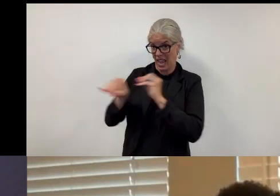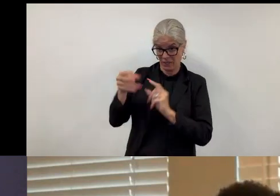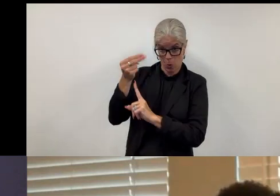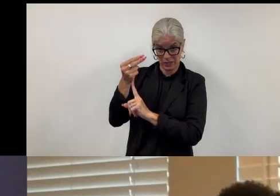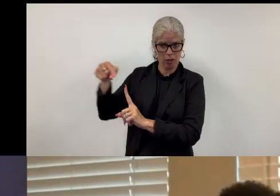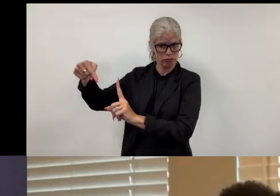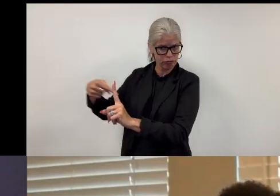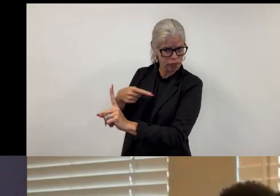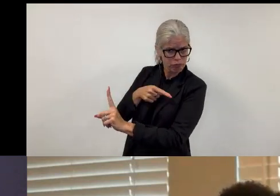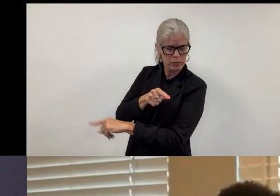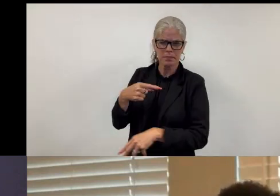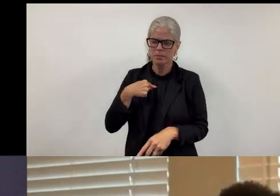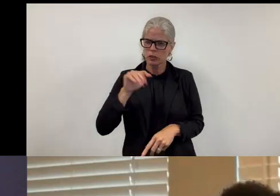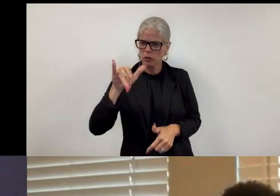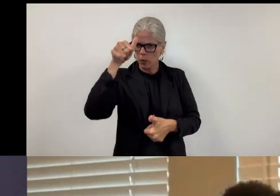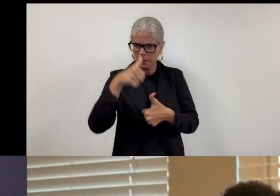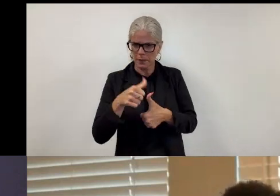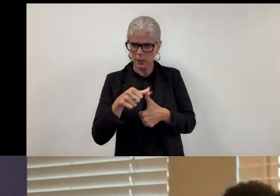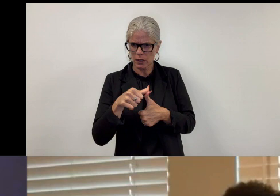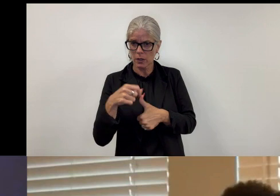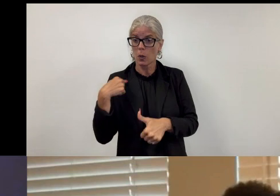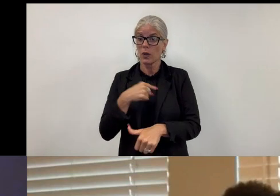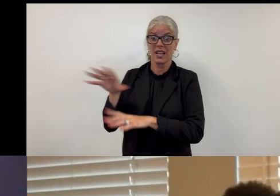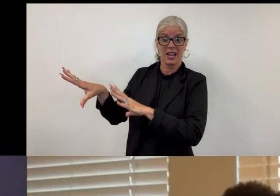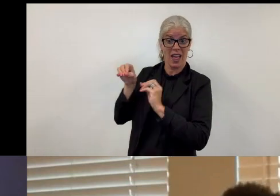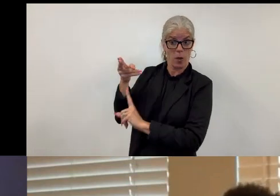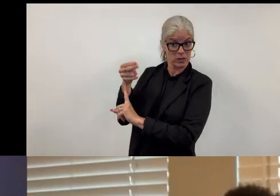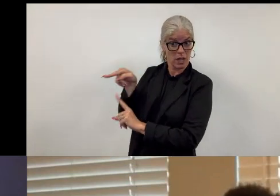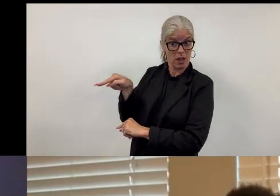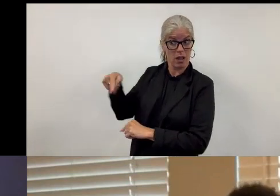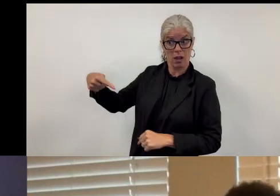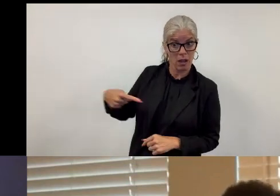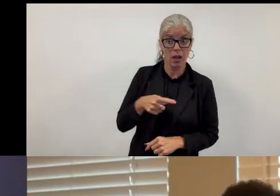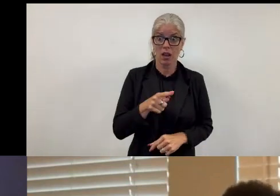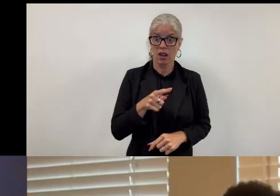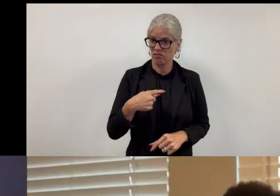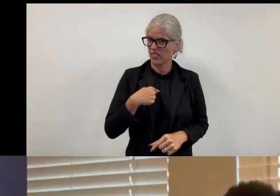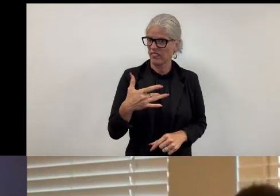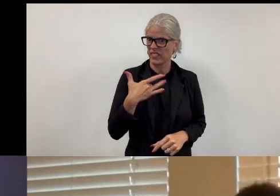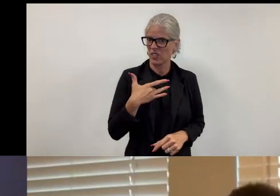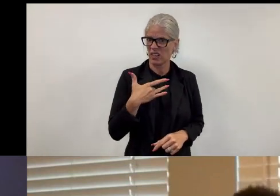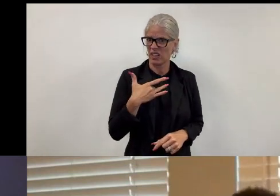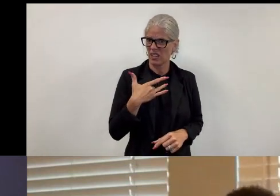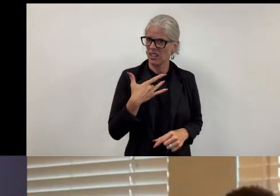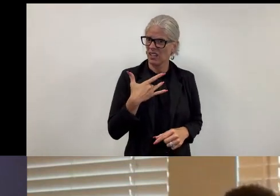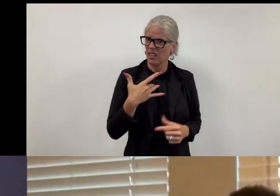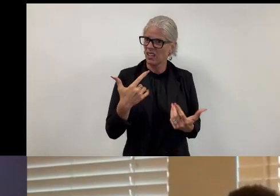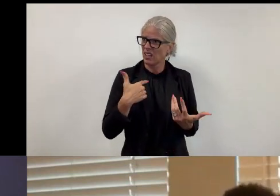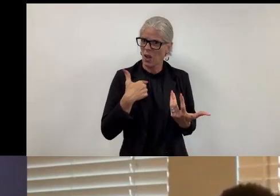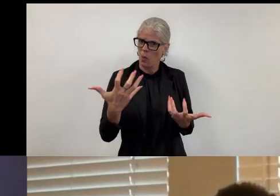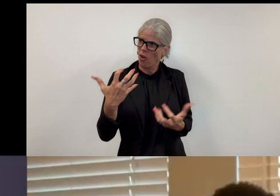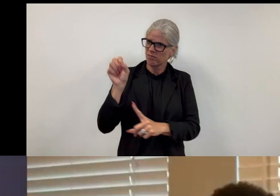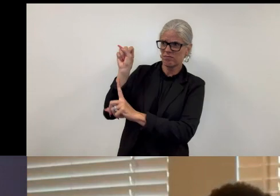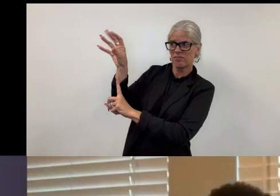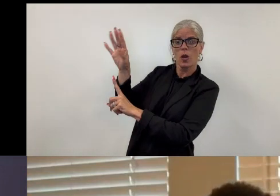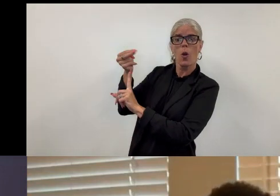stayed at that night. And I just remembered as we were checking out, feeling so like I would be so remiss if I didn't